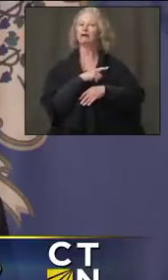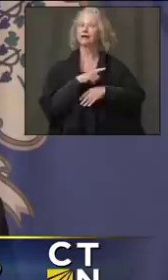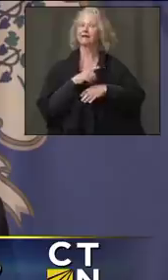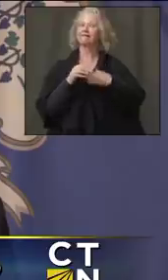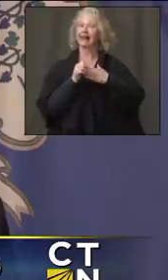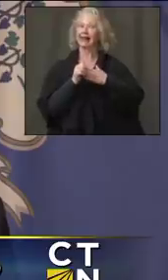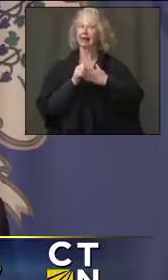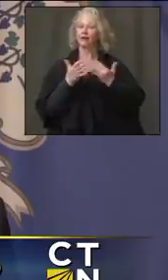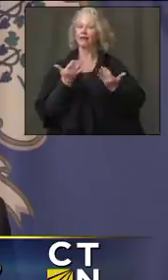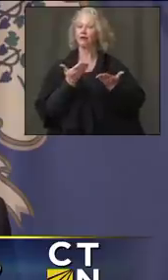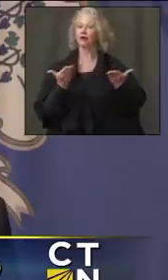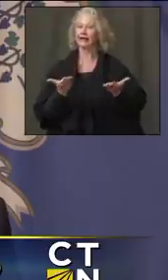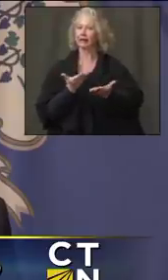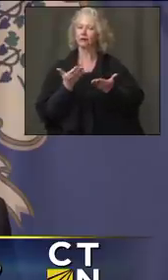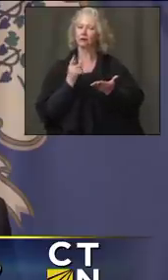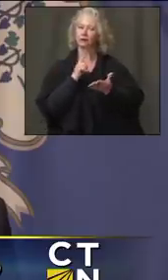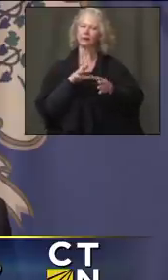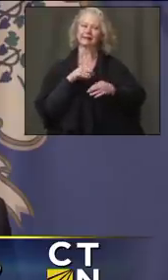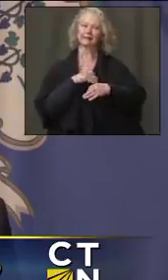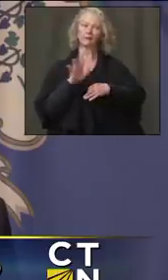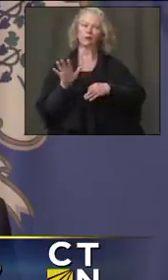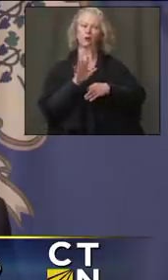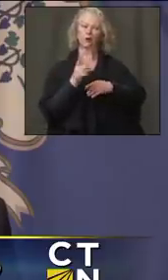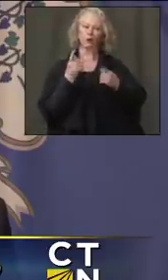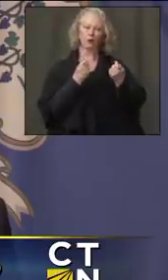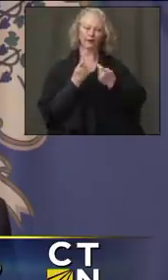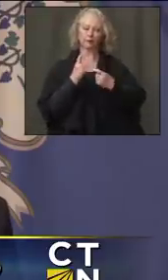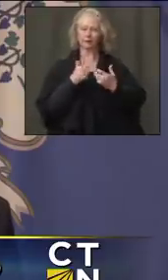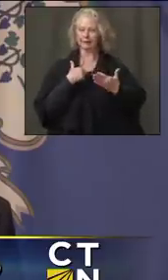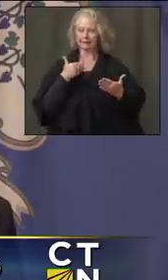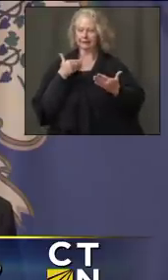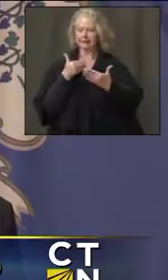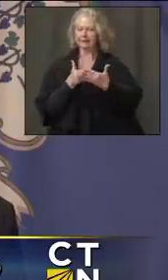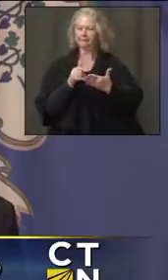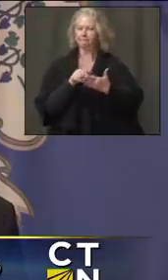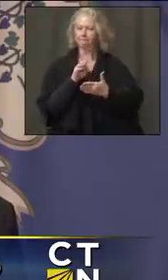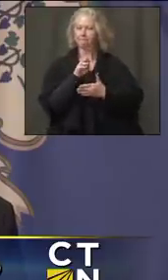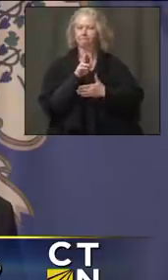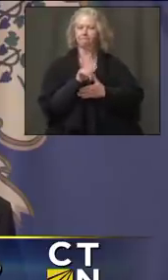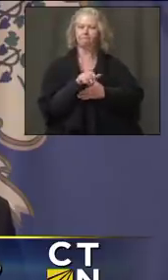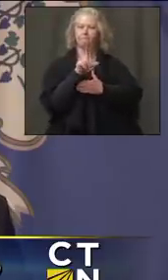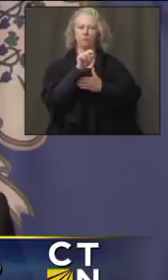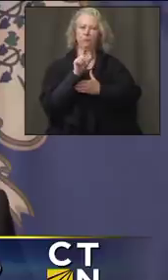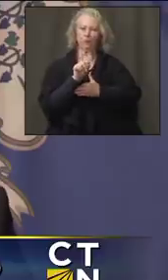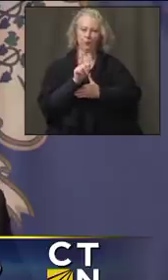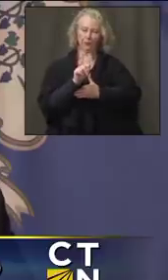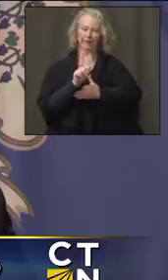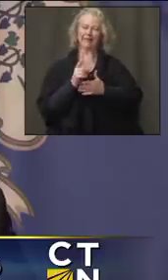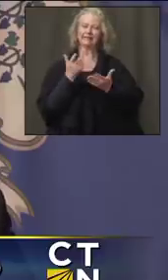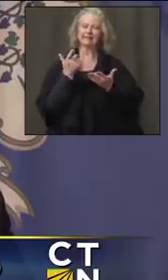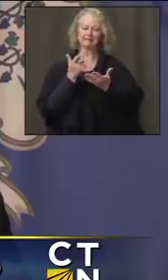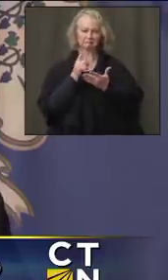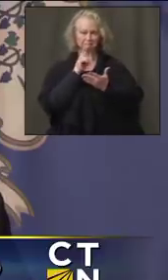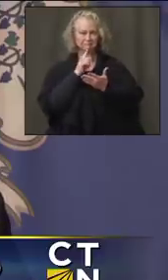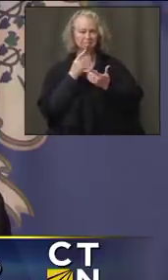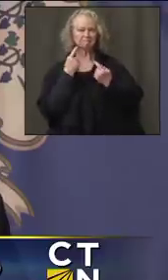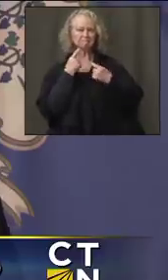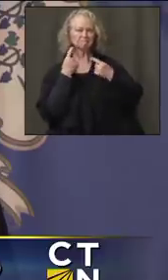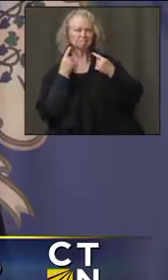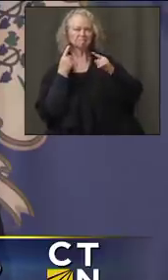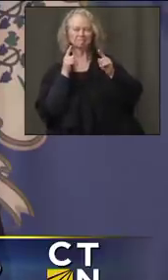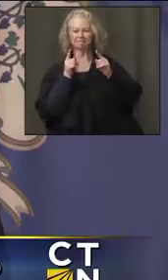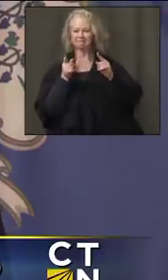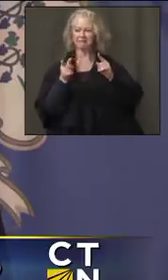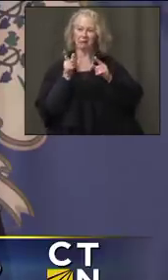your questions as we move towards May 20th. The pinnacles of scientific and business success, now learning the ways of